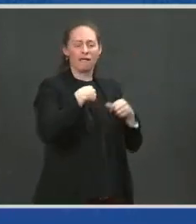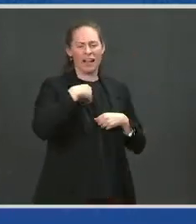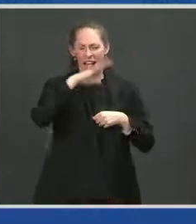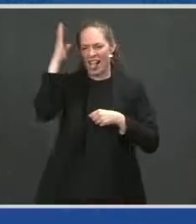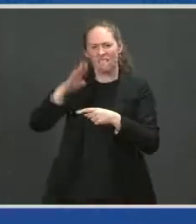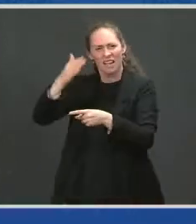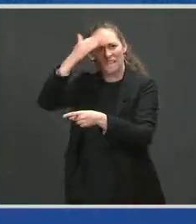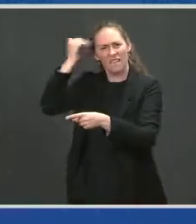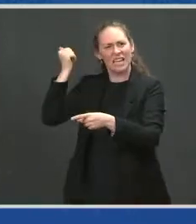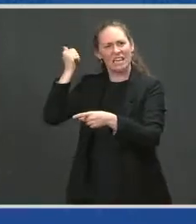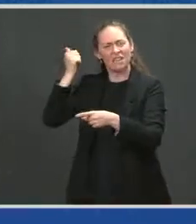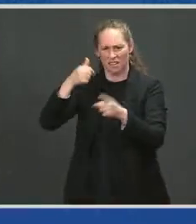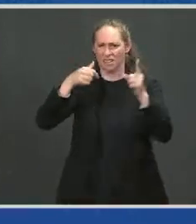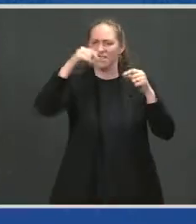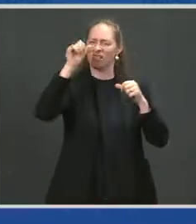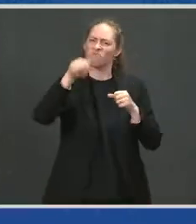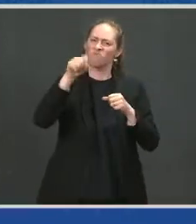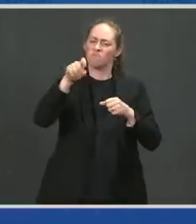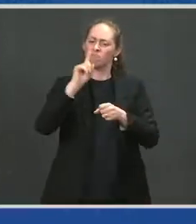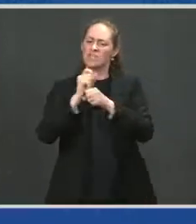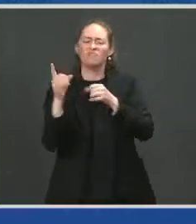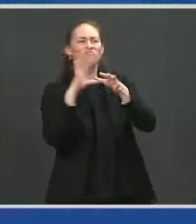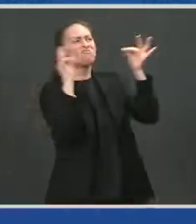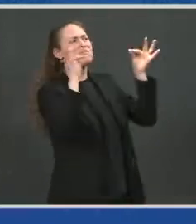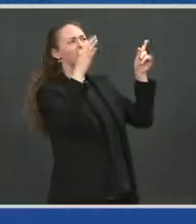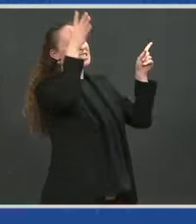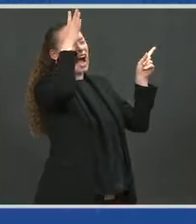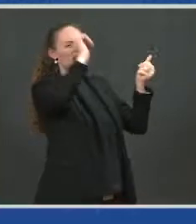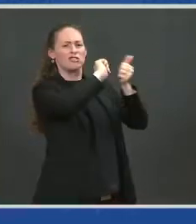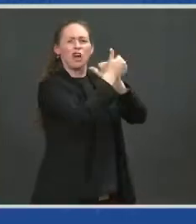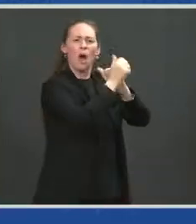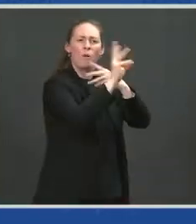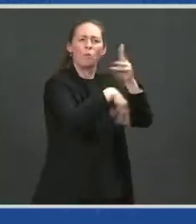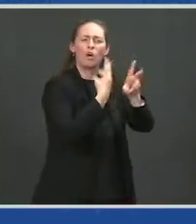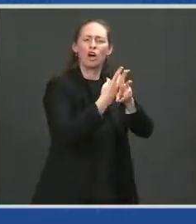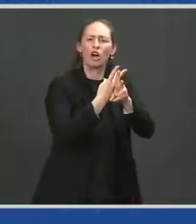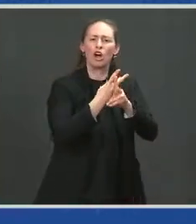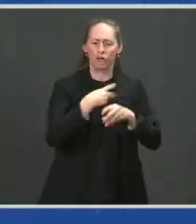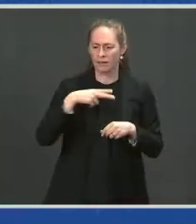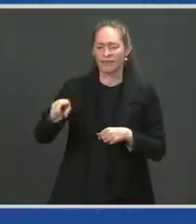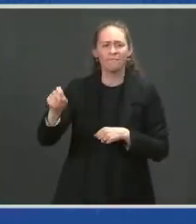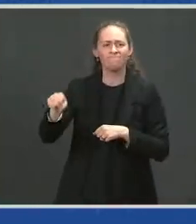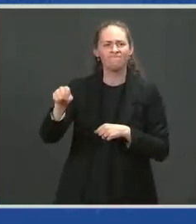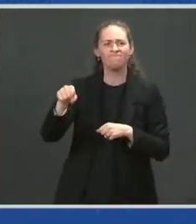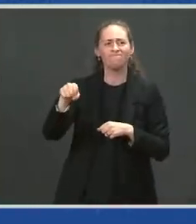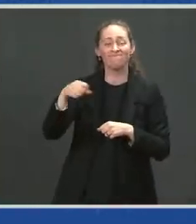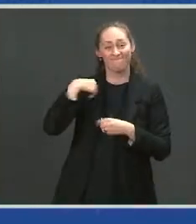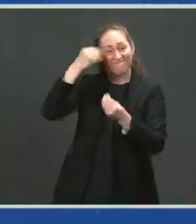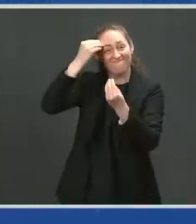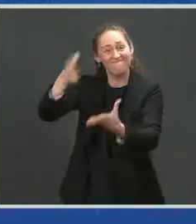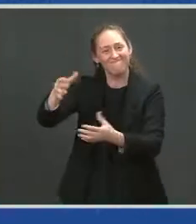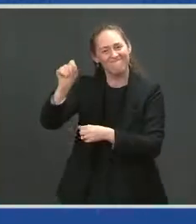world. Well, I told her this afternoon, Daddy did change the world.